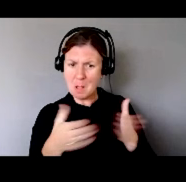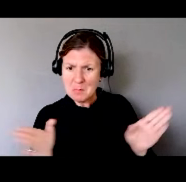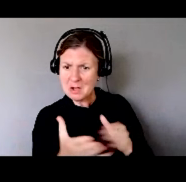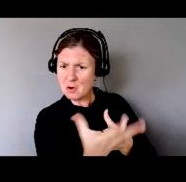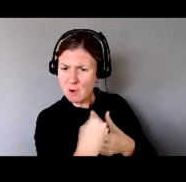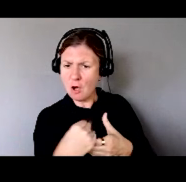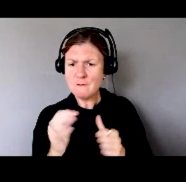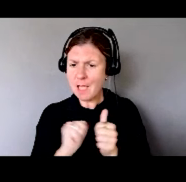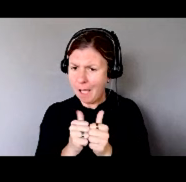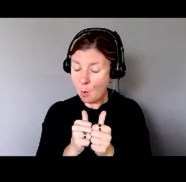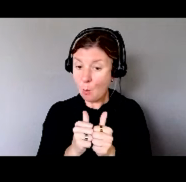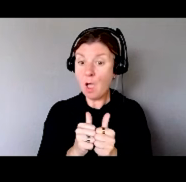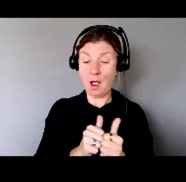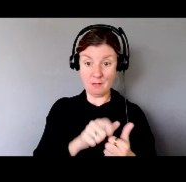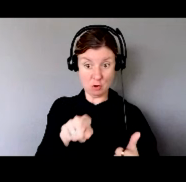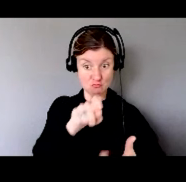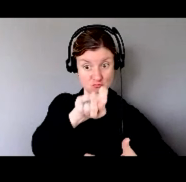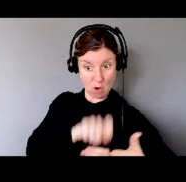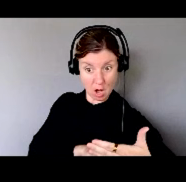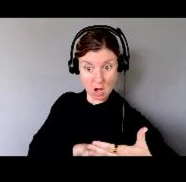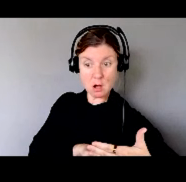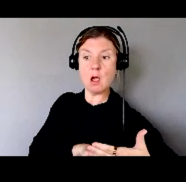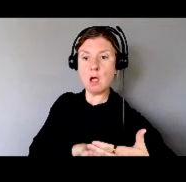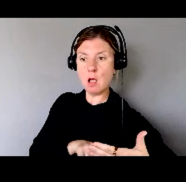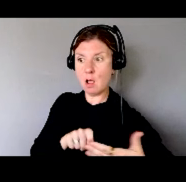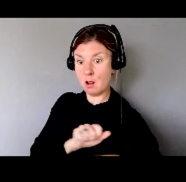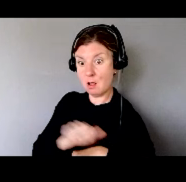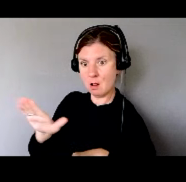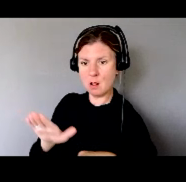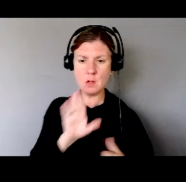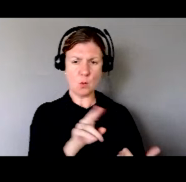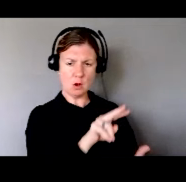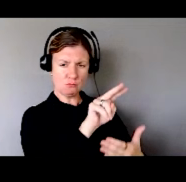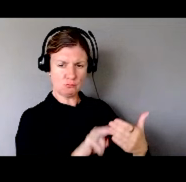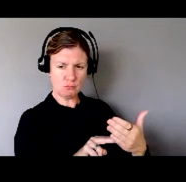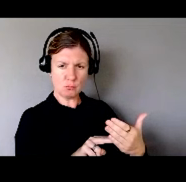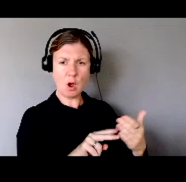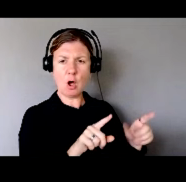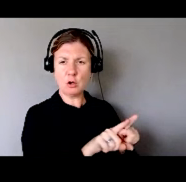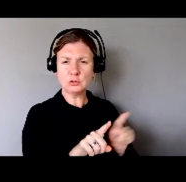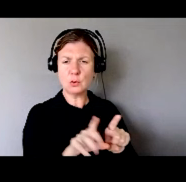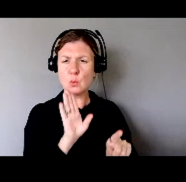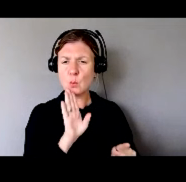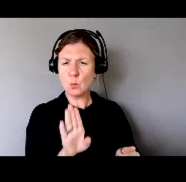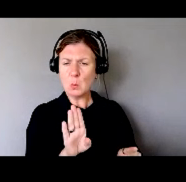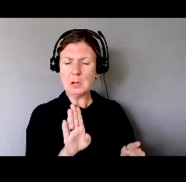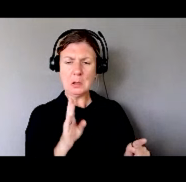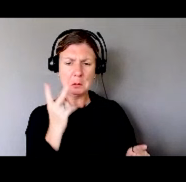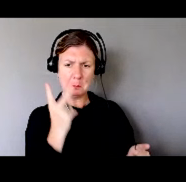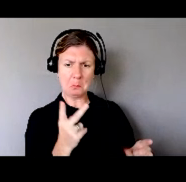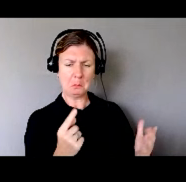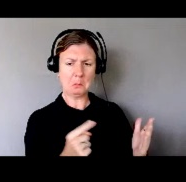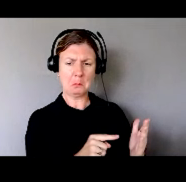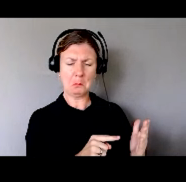Assessors will read your answer to the question while considering a corresponding statement like, this application has